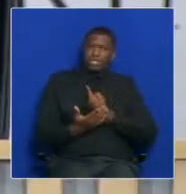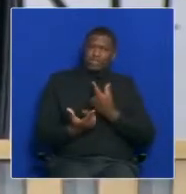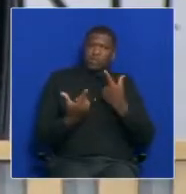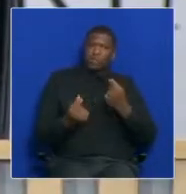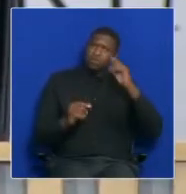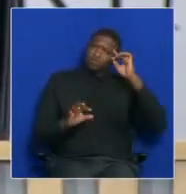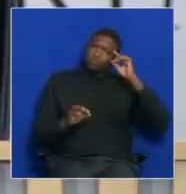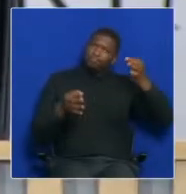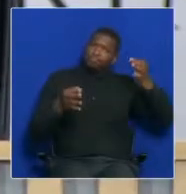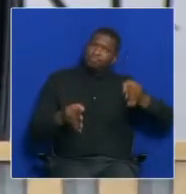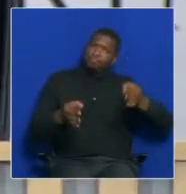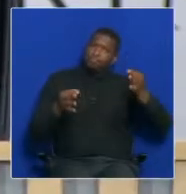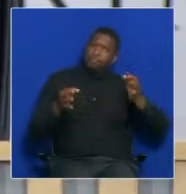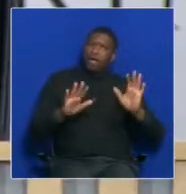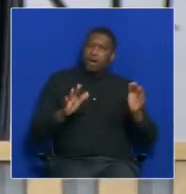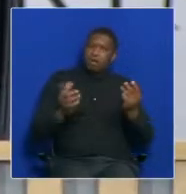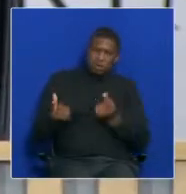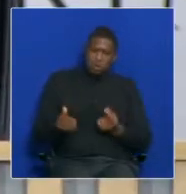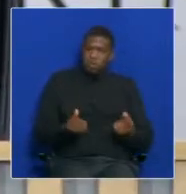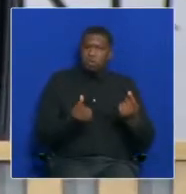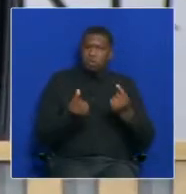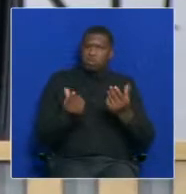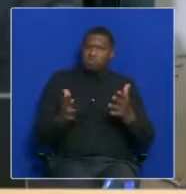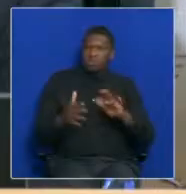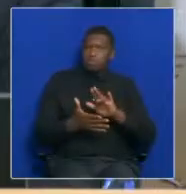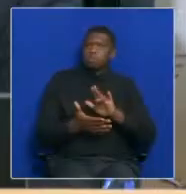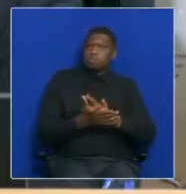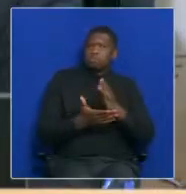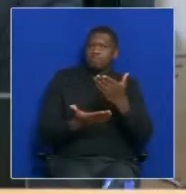decide on an authorization.